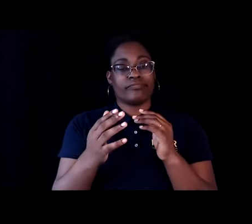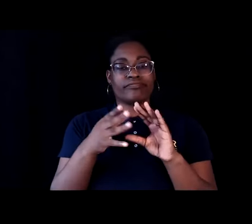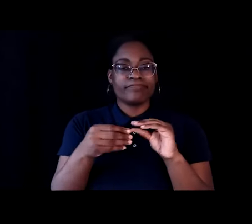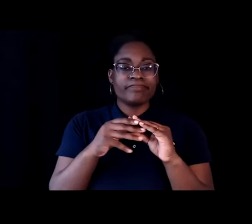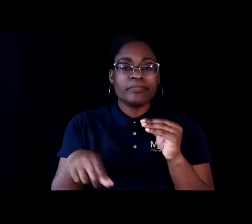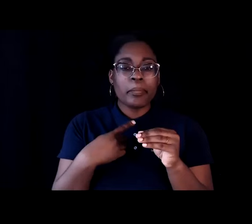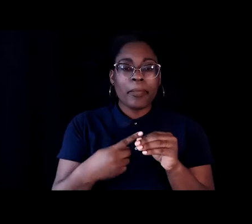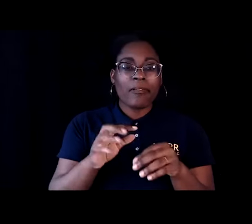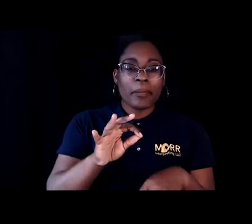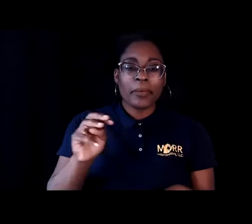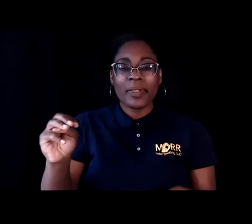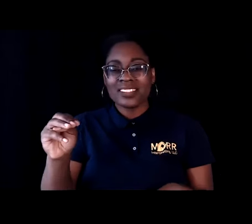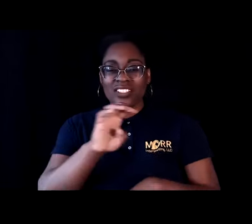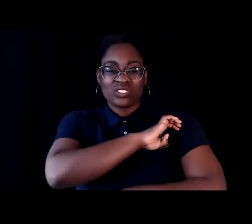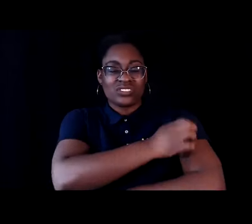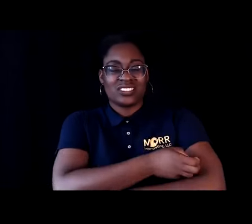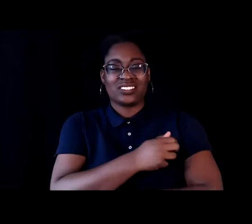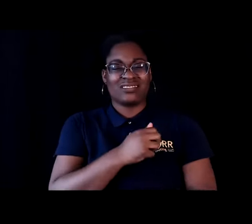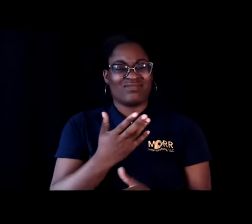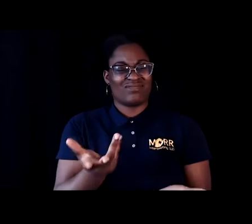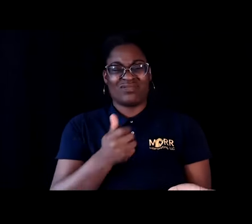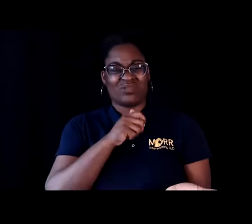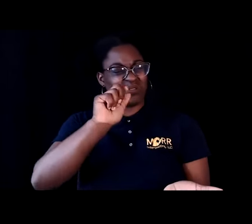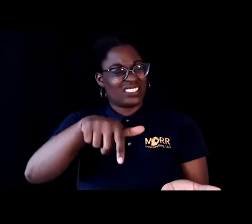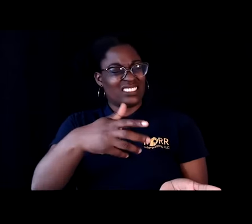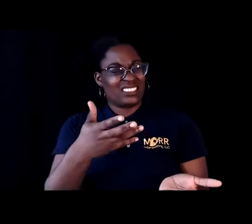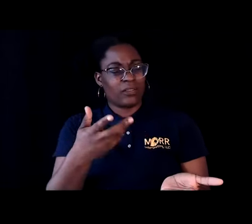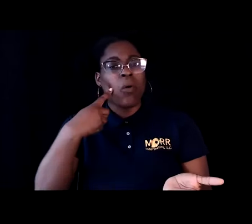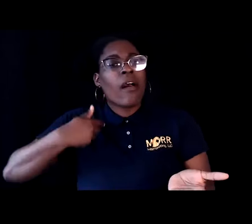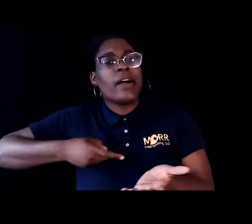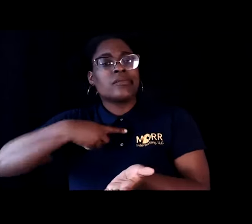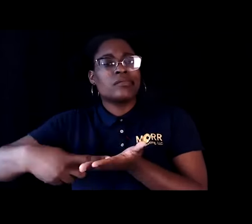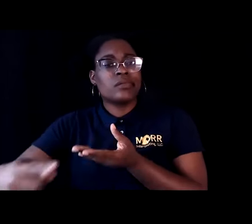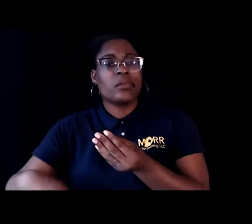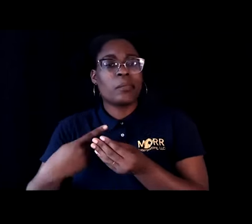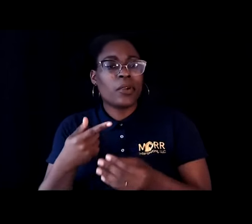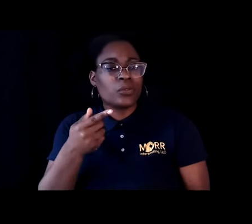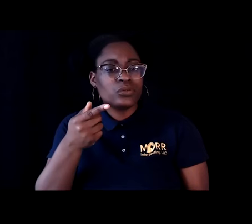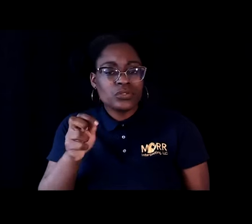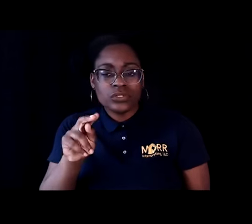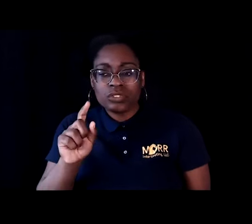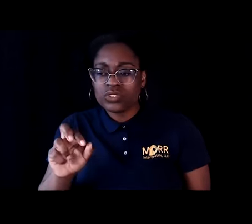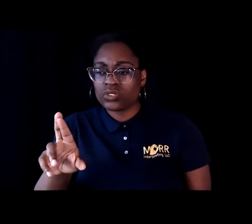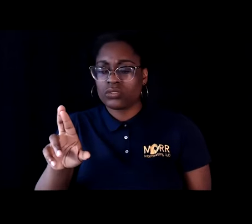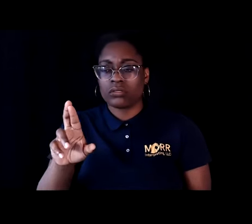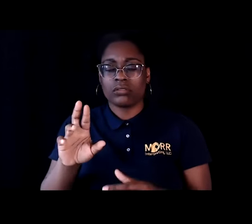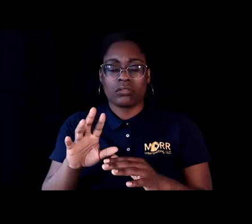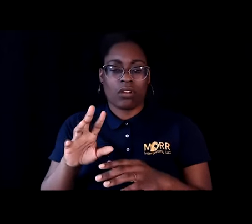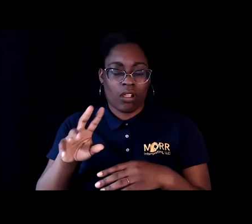are not necessary for how we talk about gender and embodiment, but are simply metaphors, just like anything else that we don't have to hold people